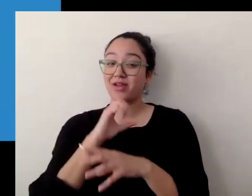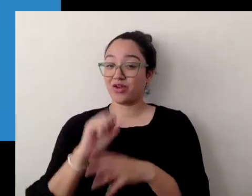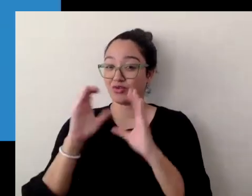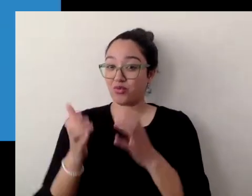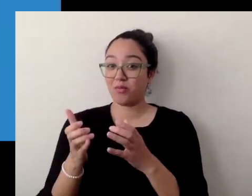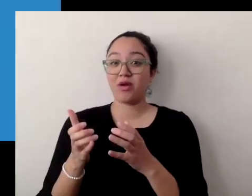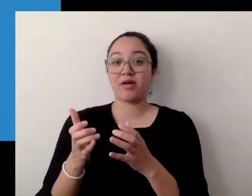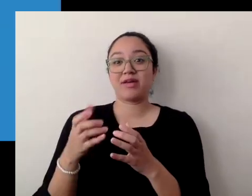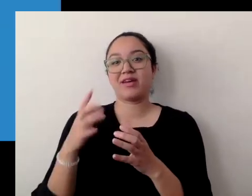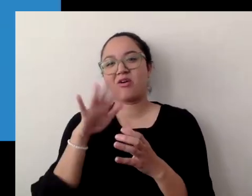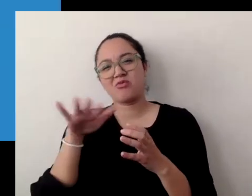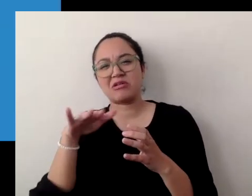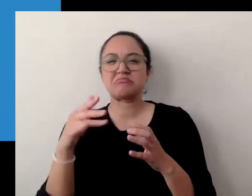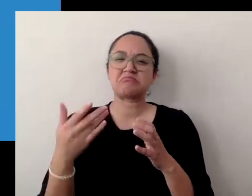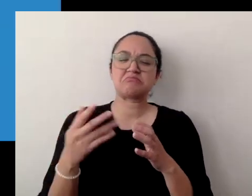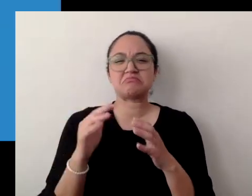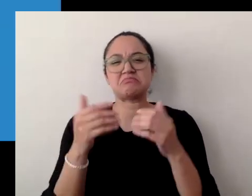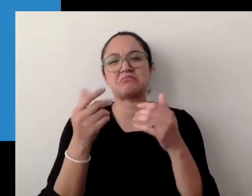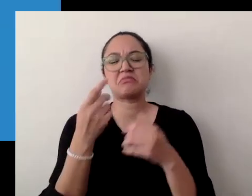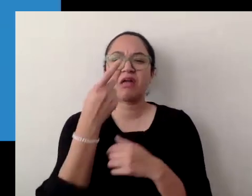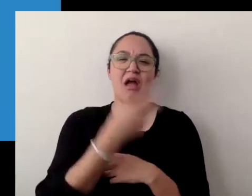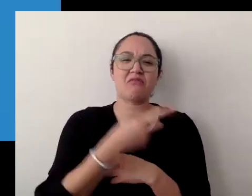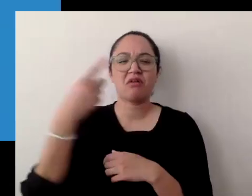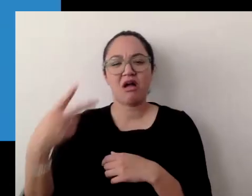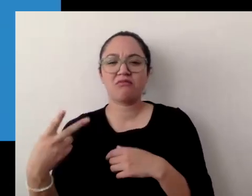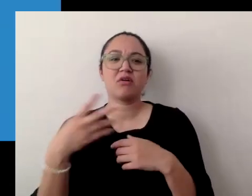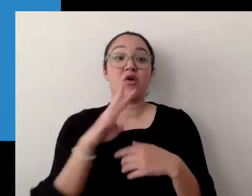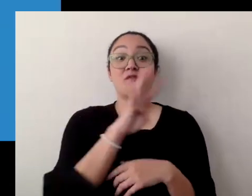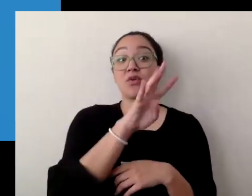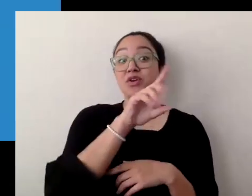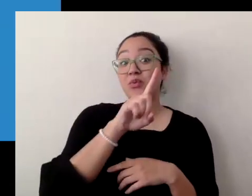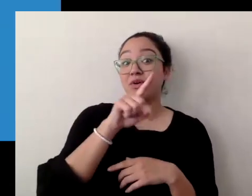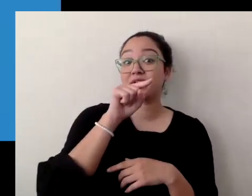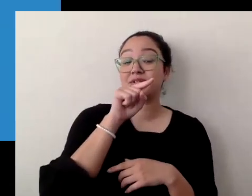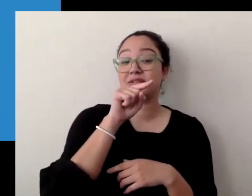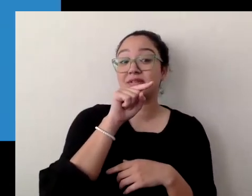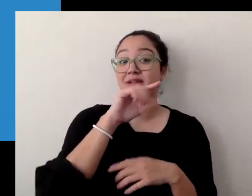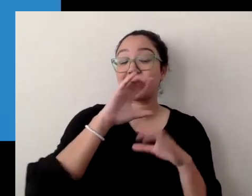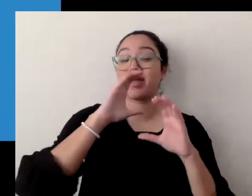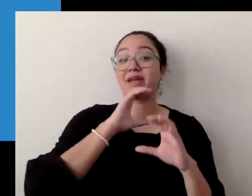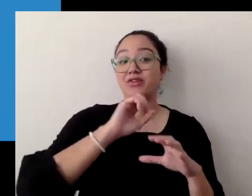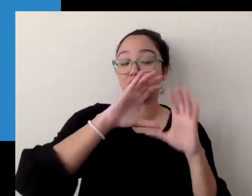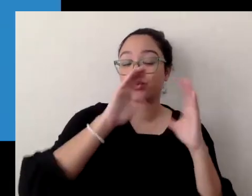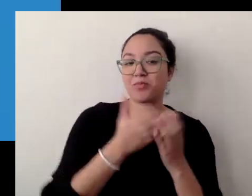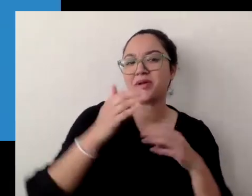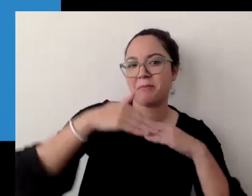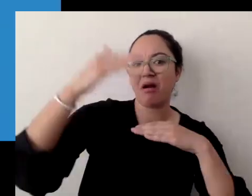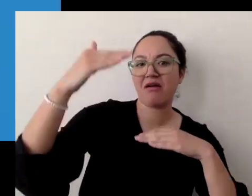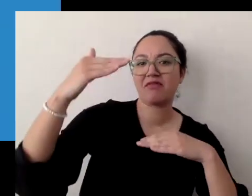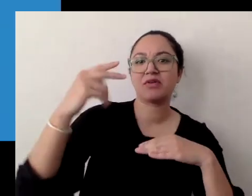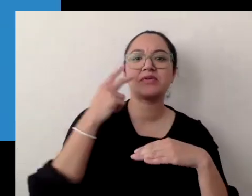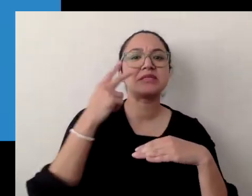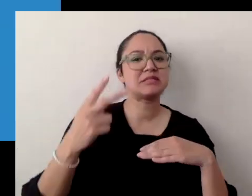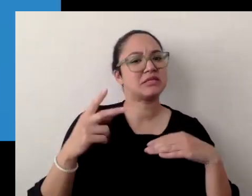was about evenly split. When we get to the 41 age group and above, you can